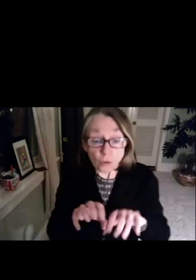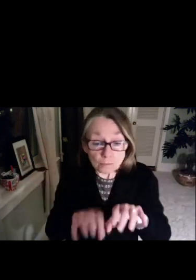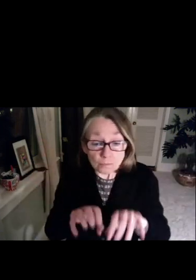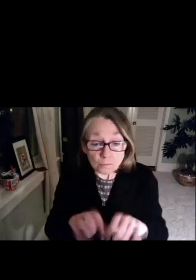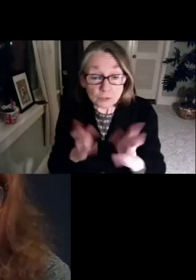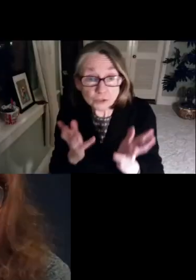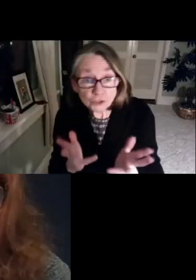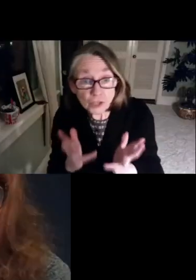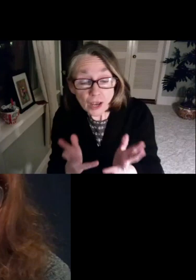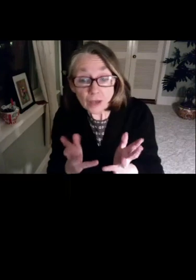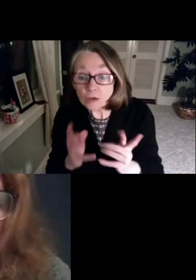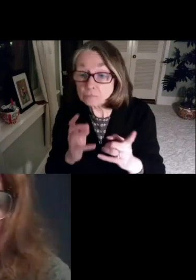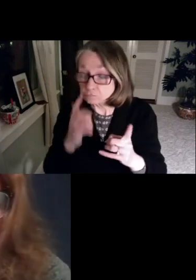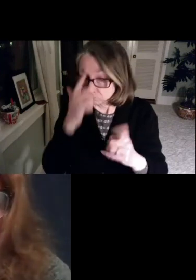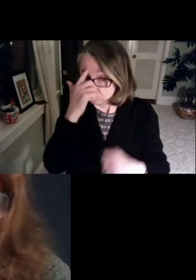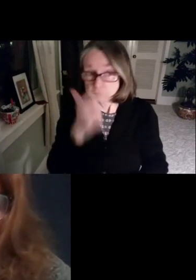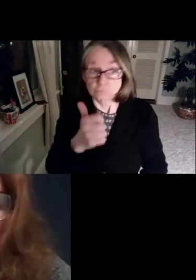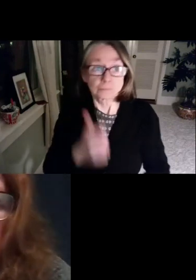window, or would prefer to chat.